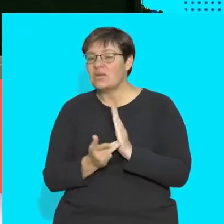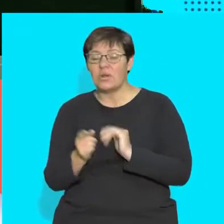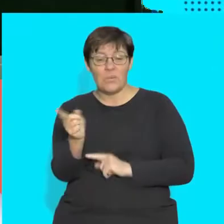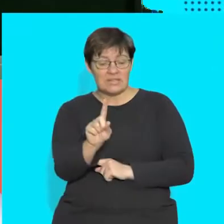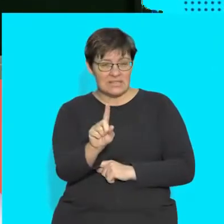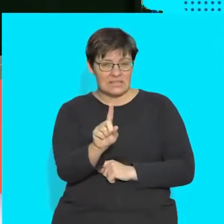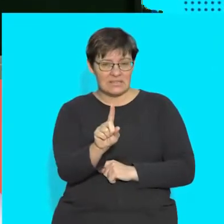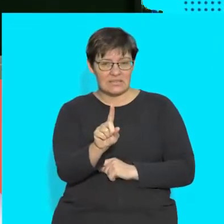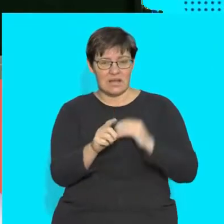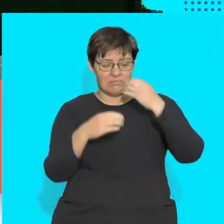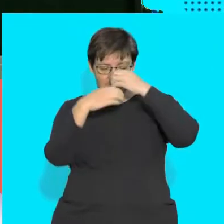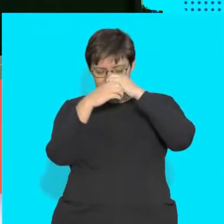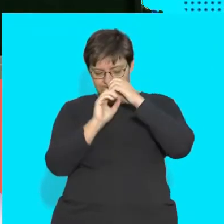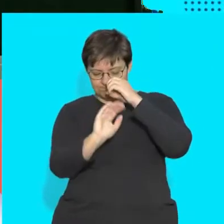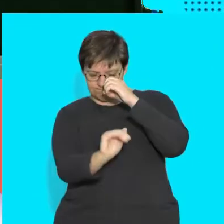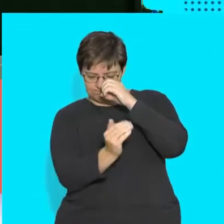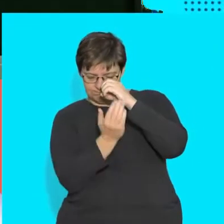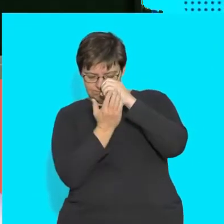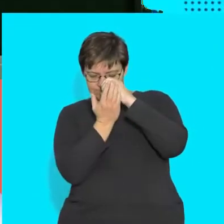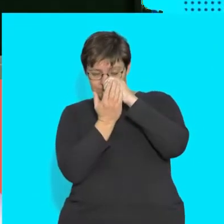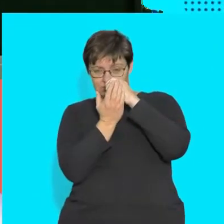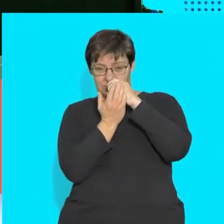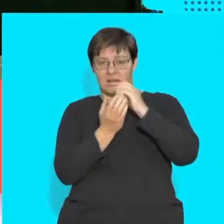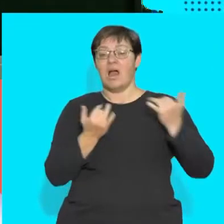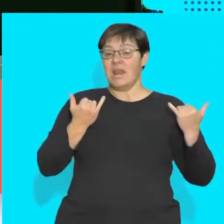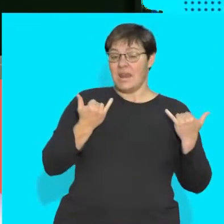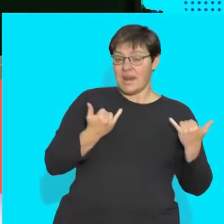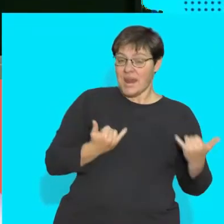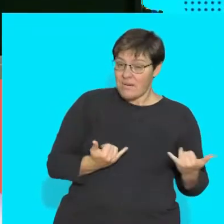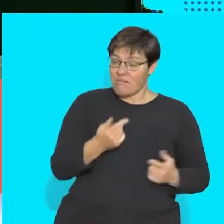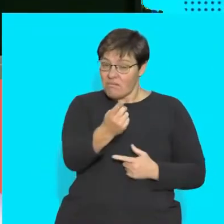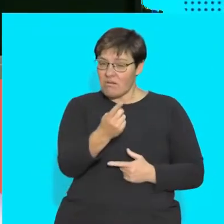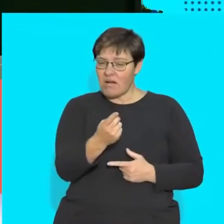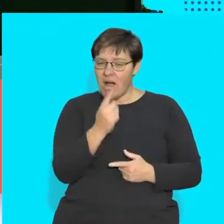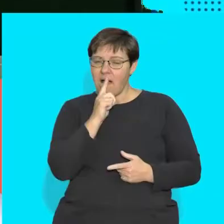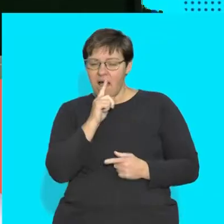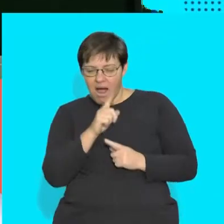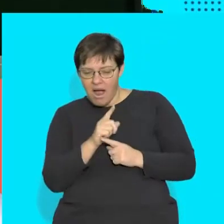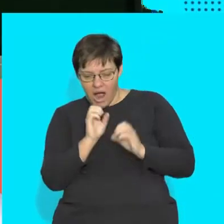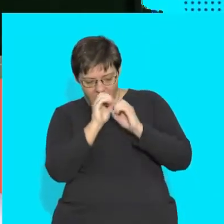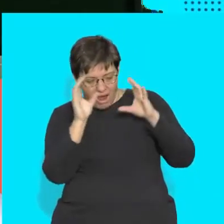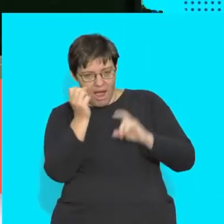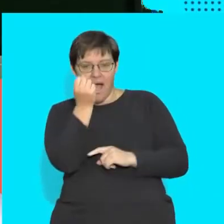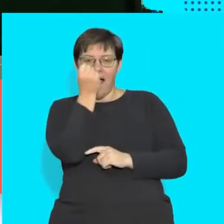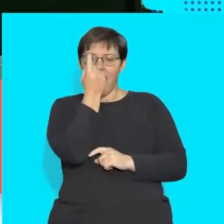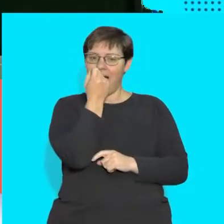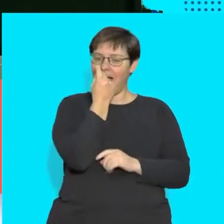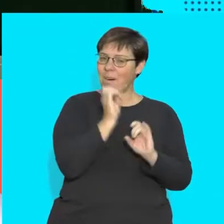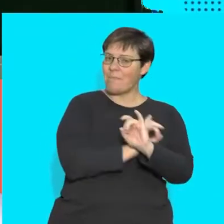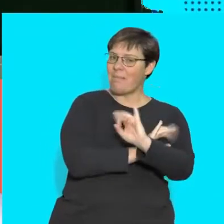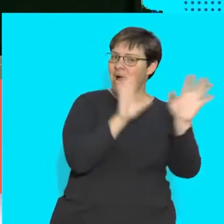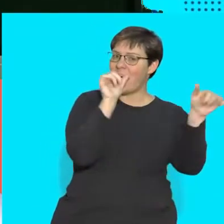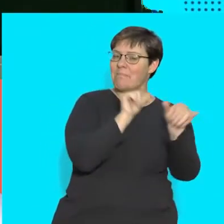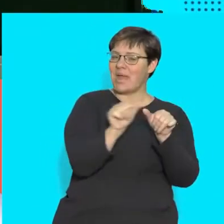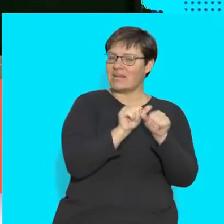talking about is the microscope. We have now been able to get such a greater